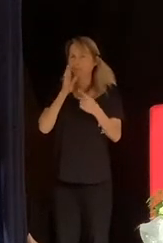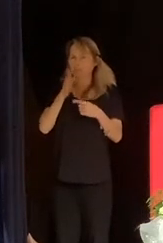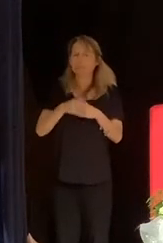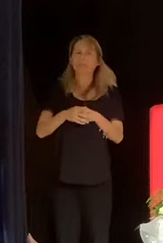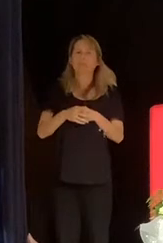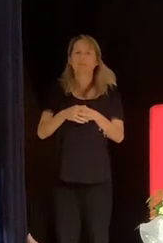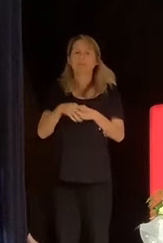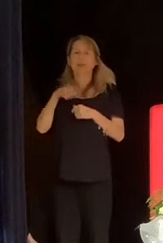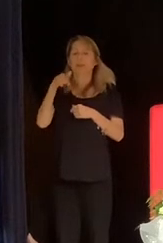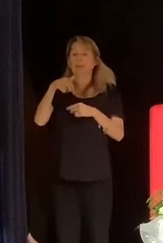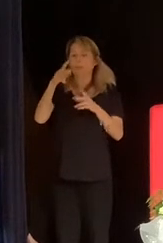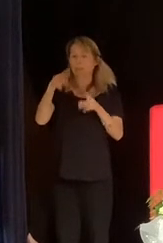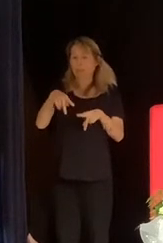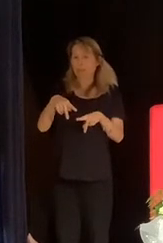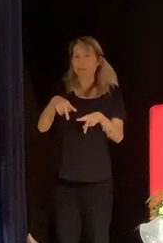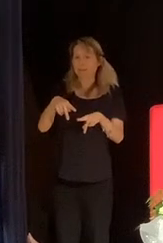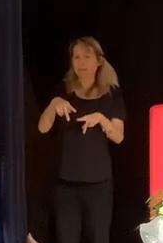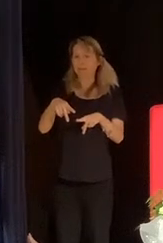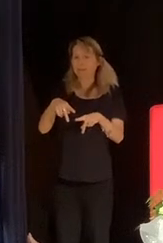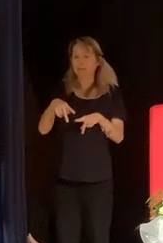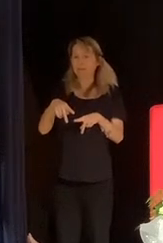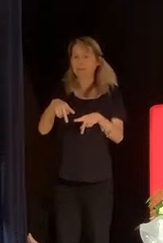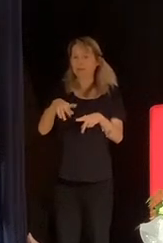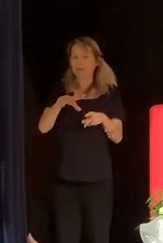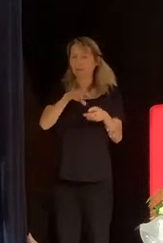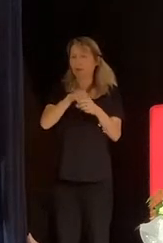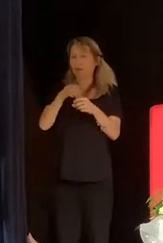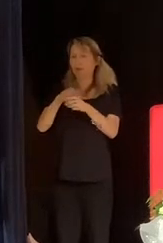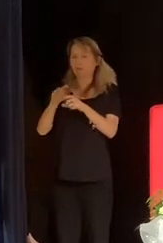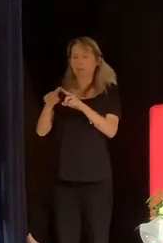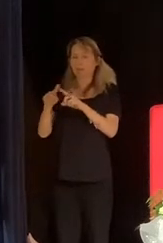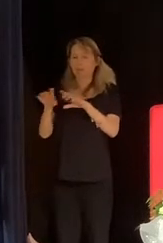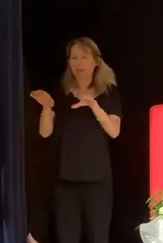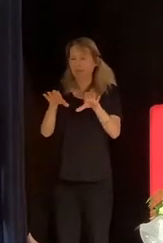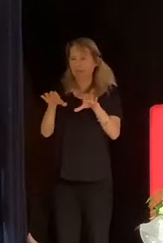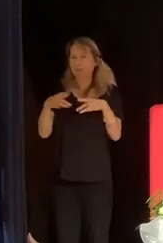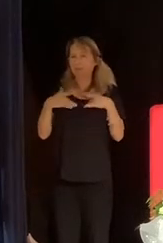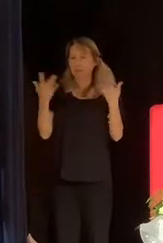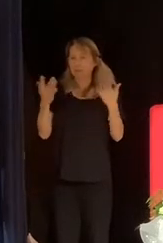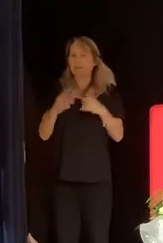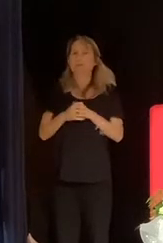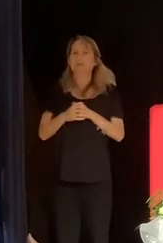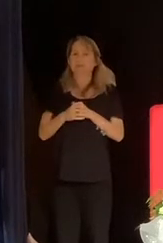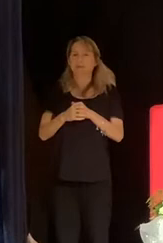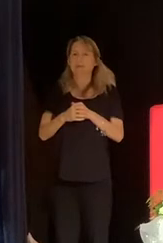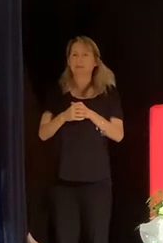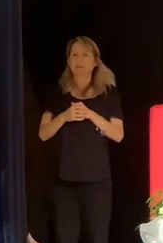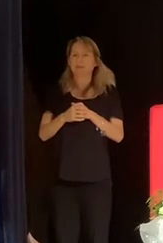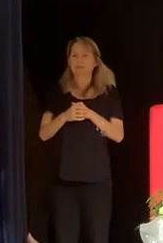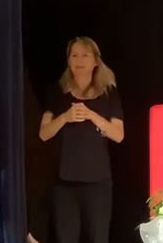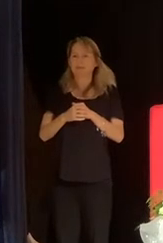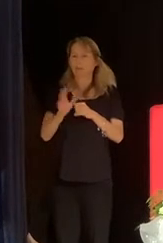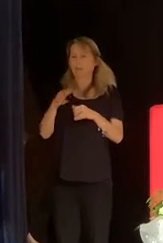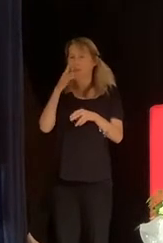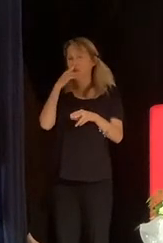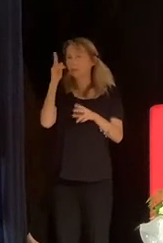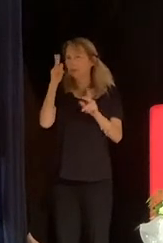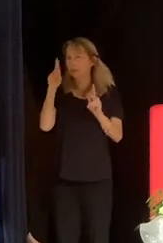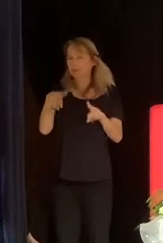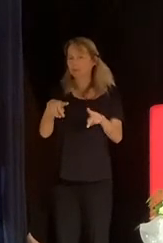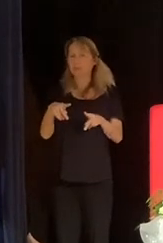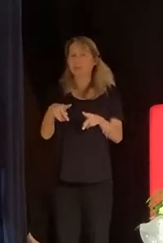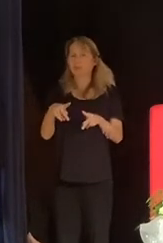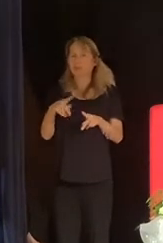This participant participated in many school events over the years at Drewry and has a unique presence in our school and will be